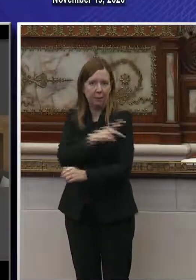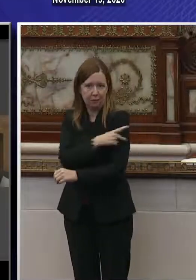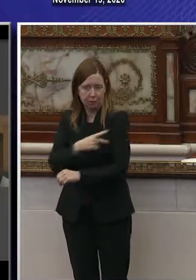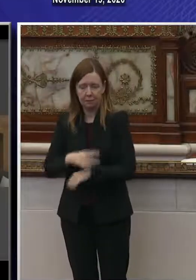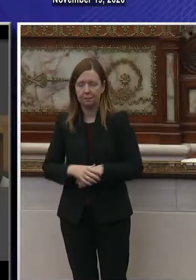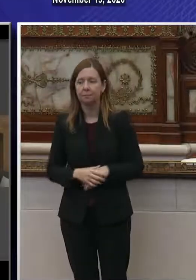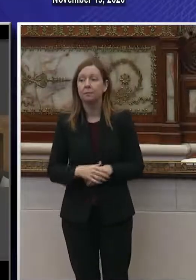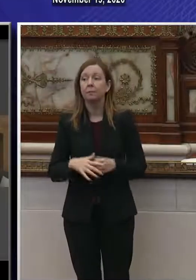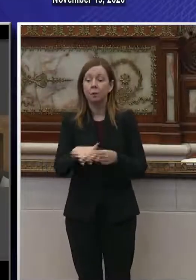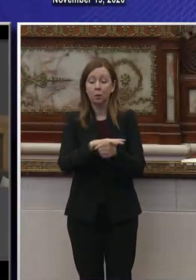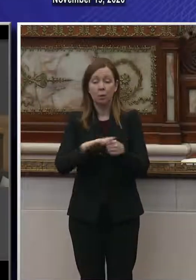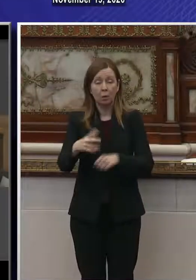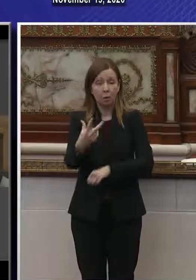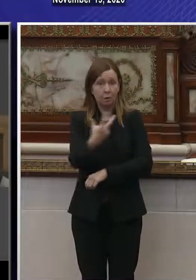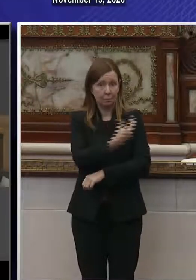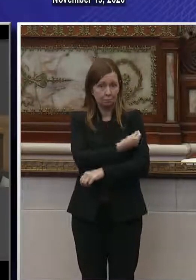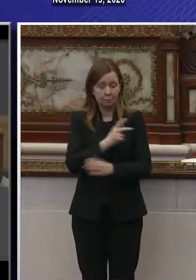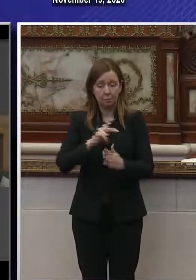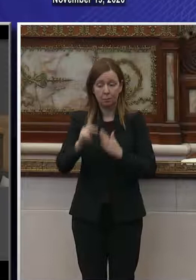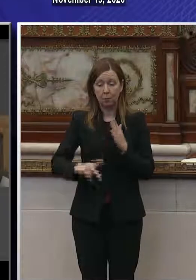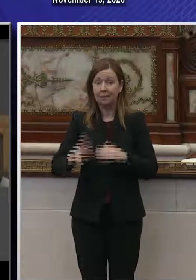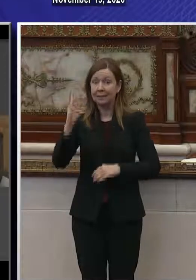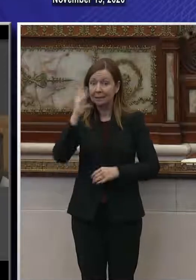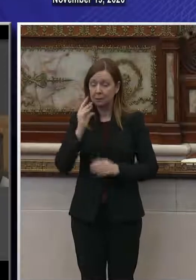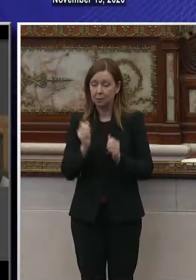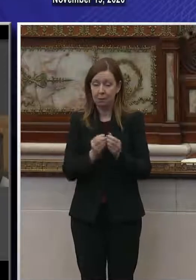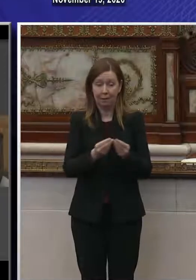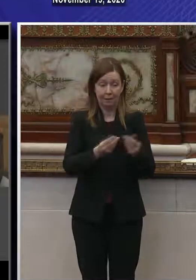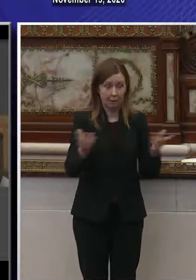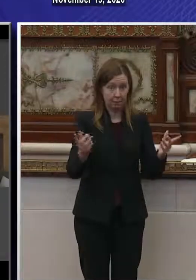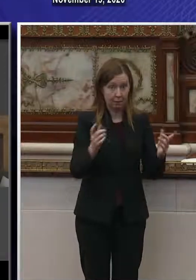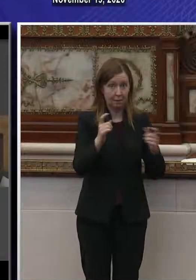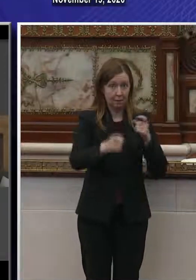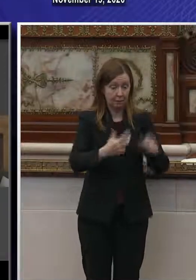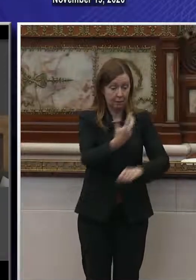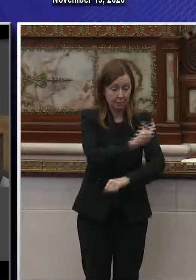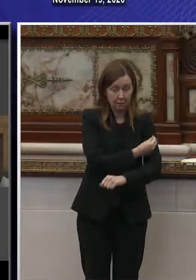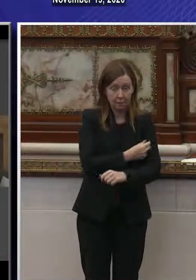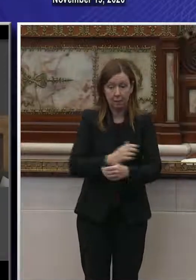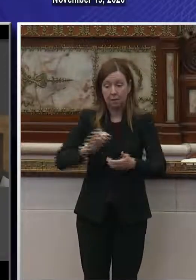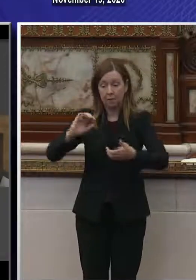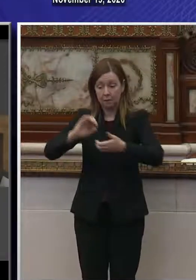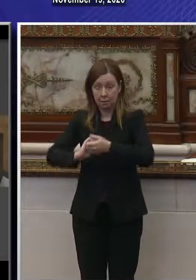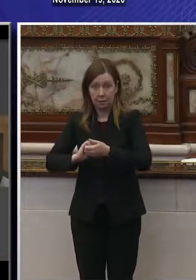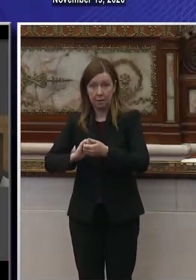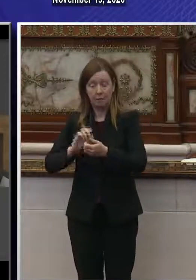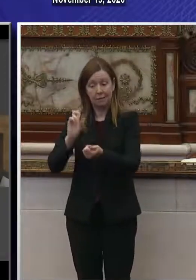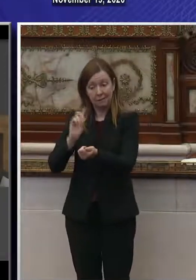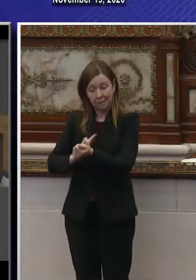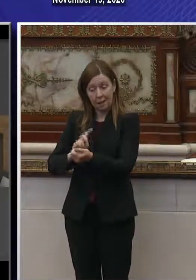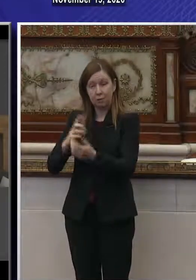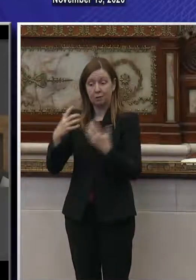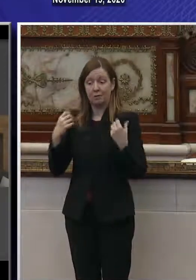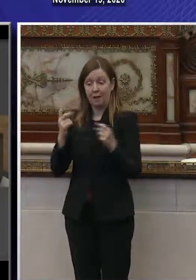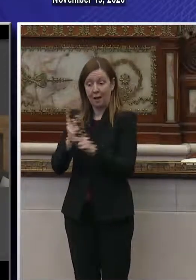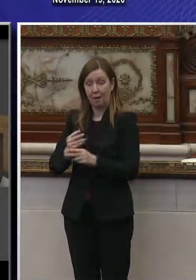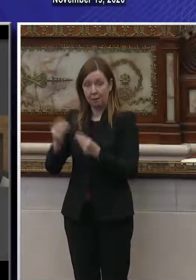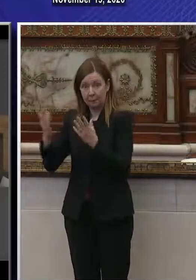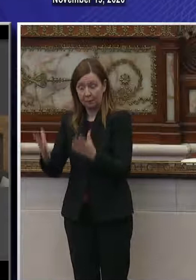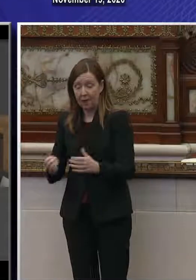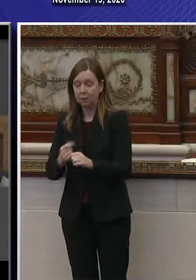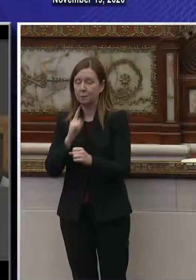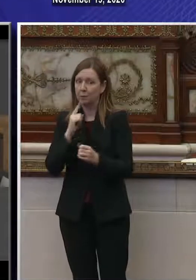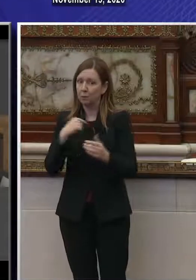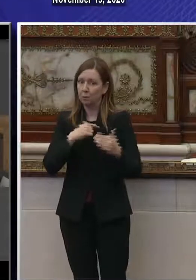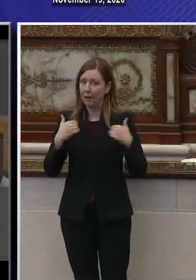local immunization program's experience in distributing vaccines, working with healthcare providers to assure adequate vaccine storage